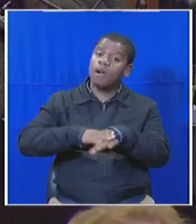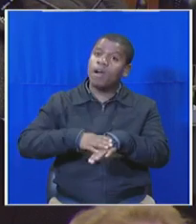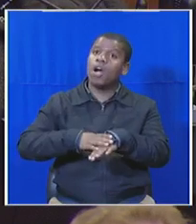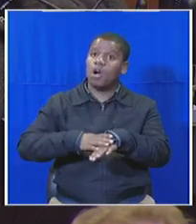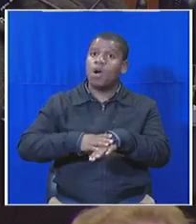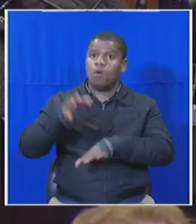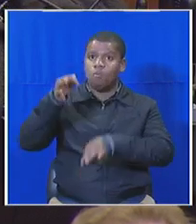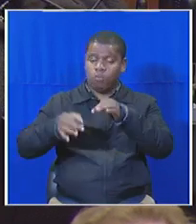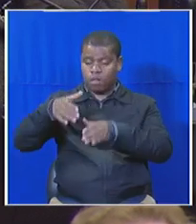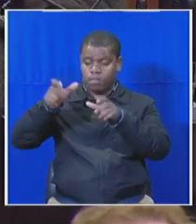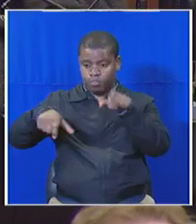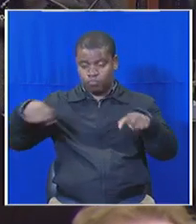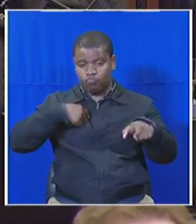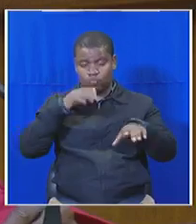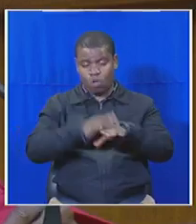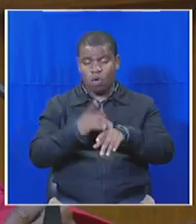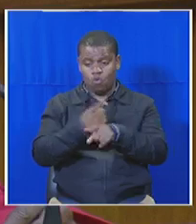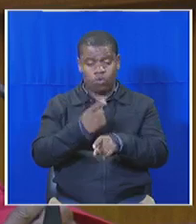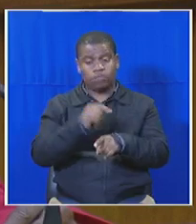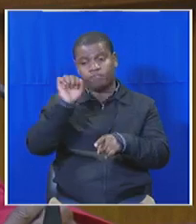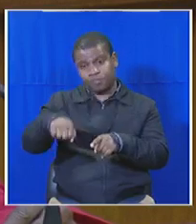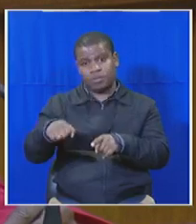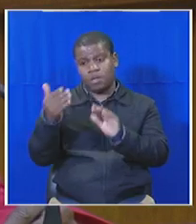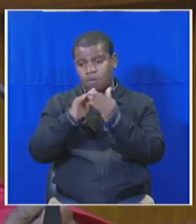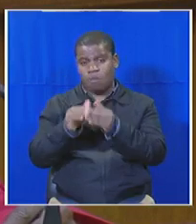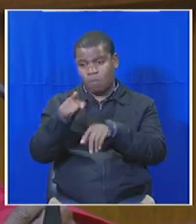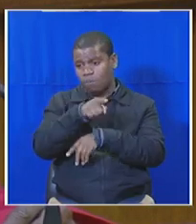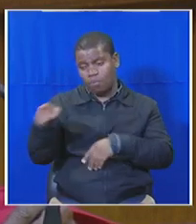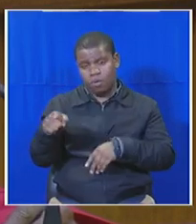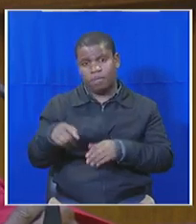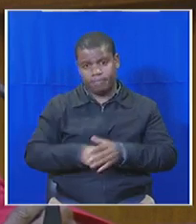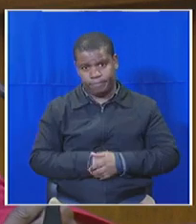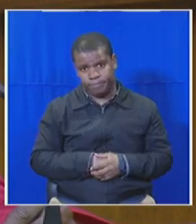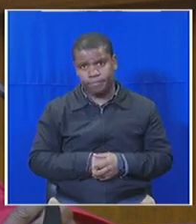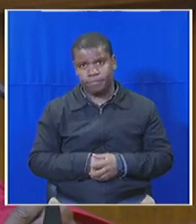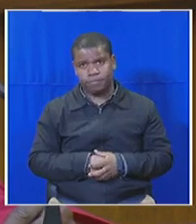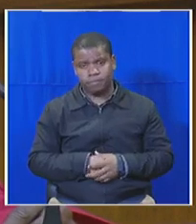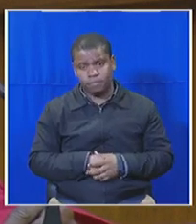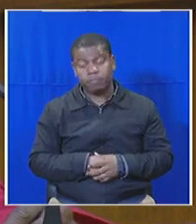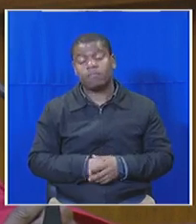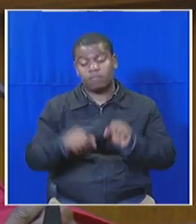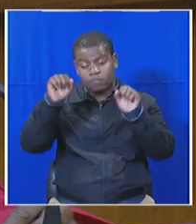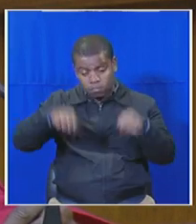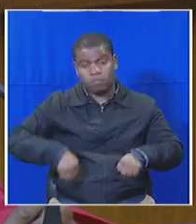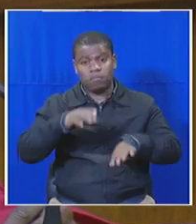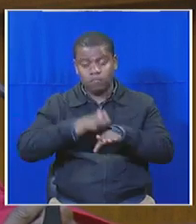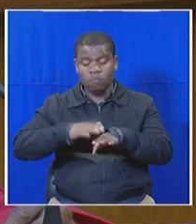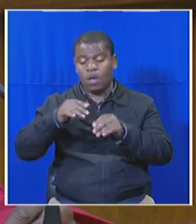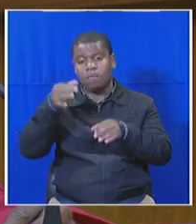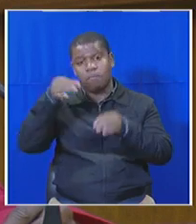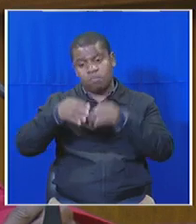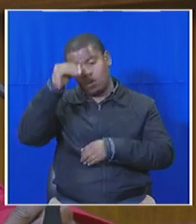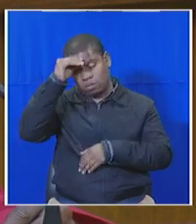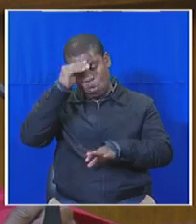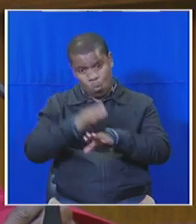the community against police. And it is the politicians who have left police without a